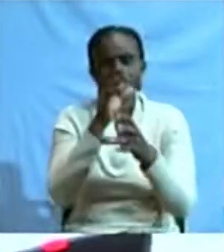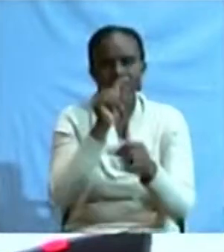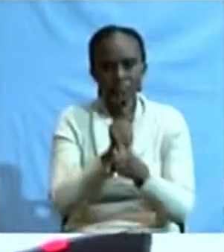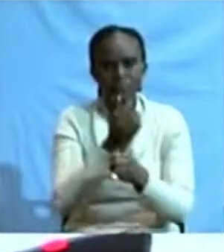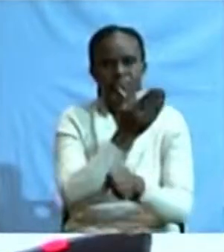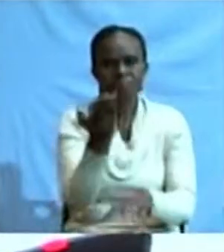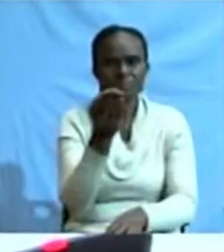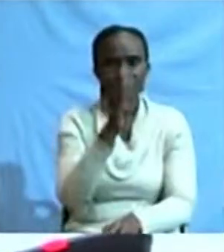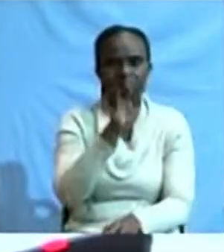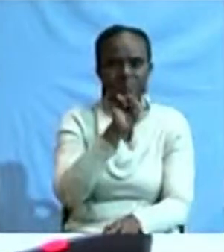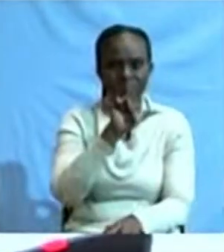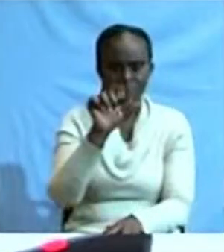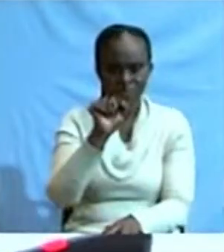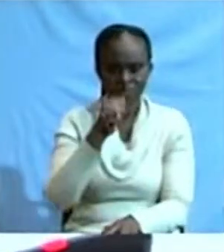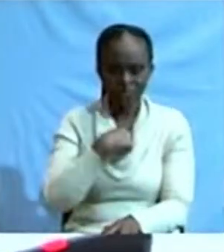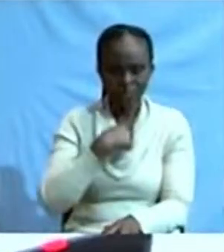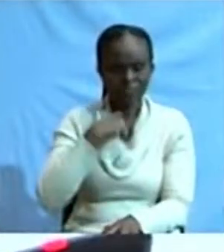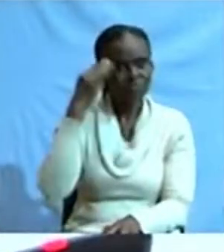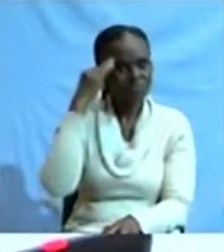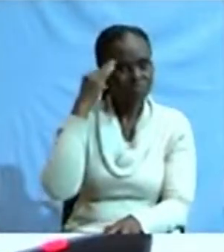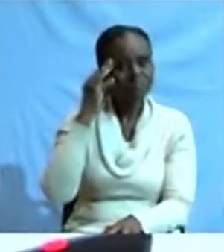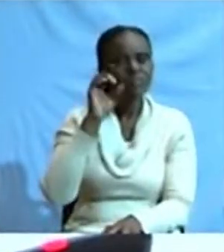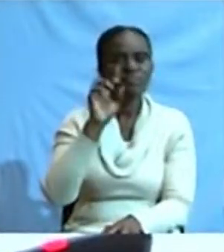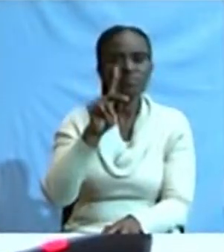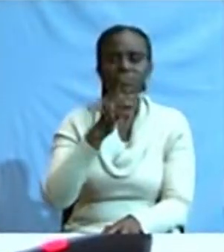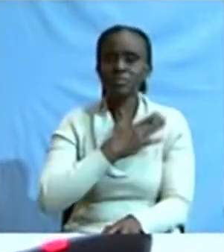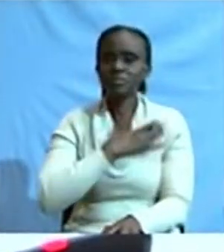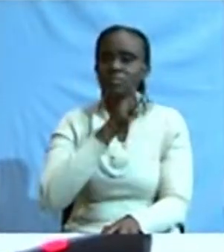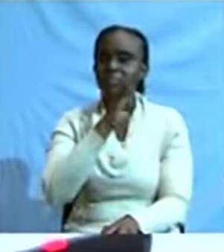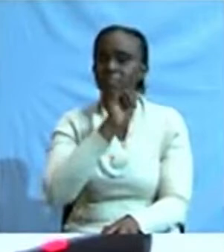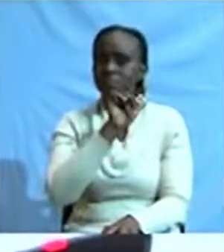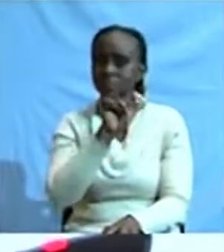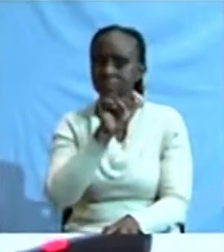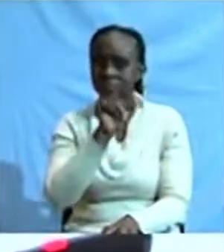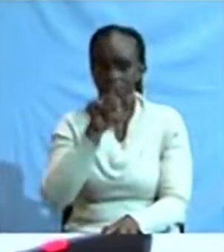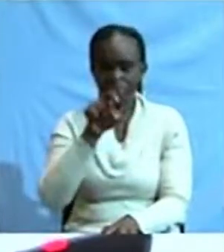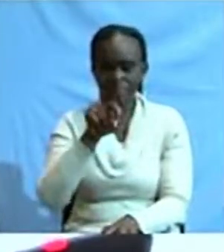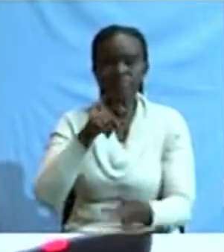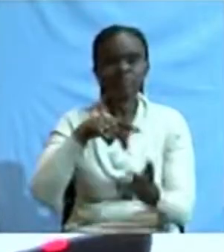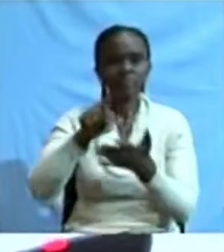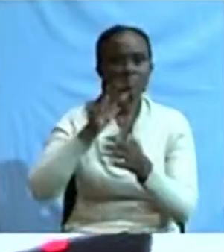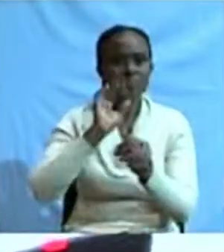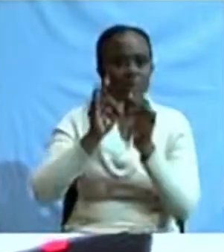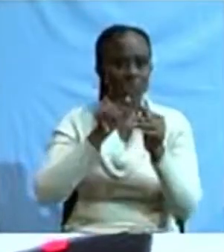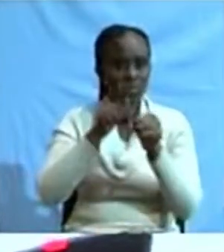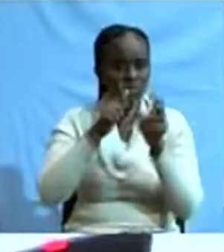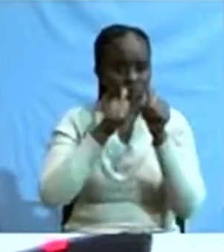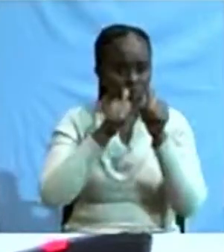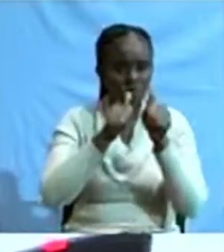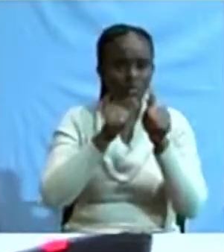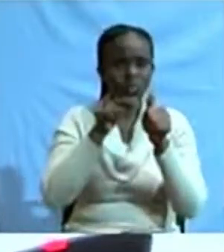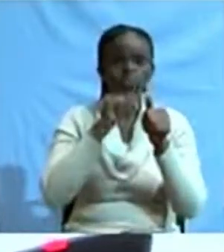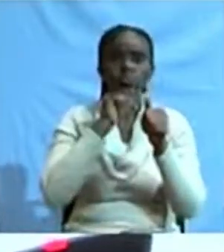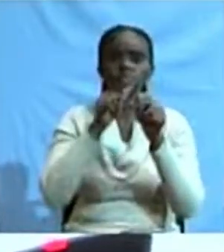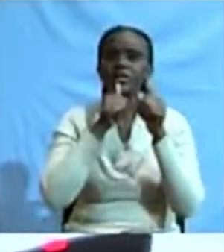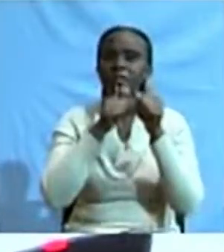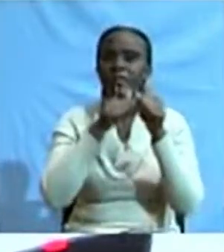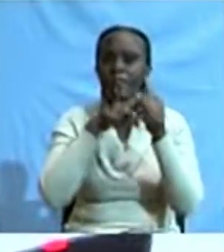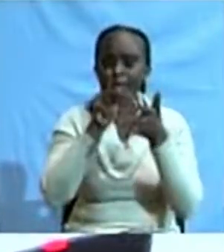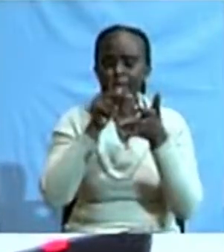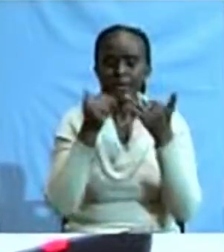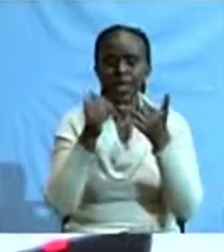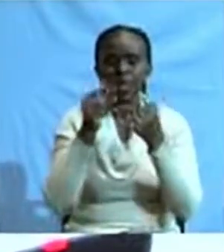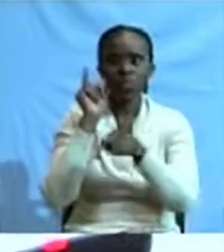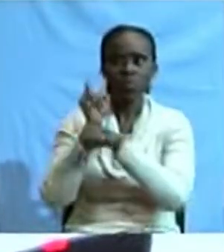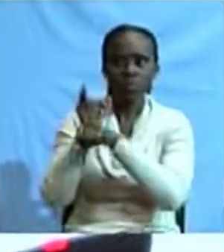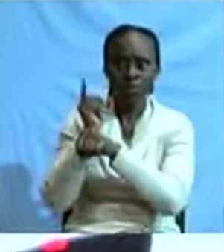bills so that I know, oh, my bill is going up, I need to pay. But if you are following that sequence of you don't pay the bill, warning you,